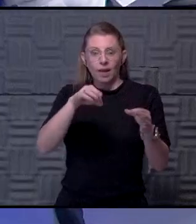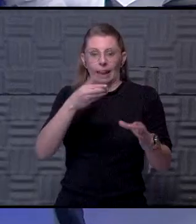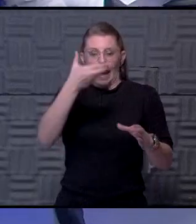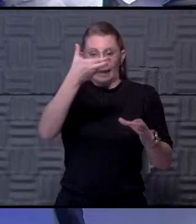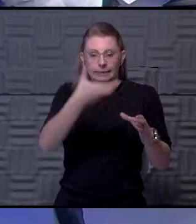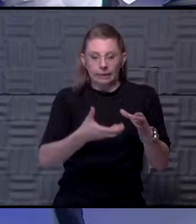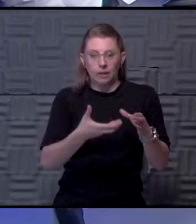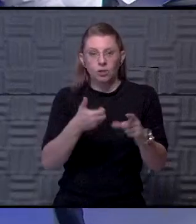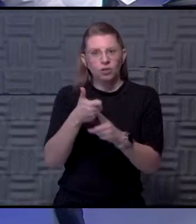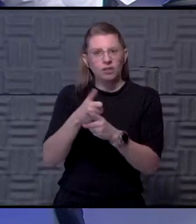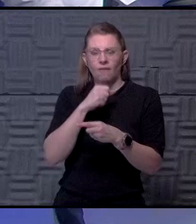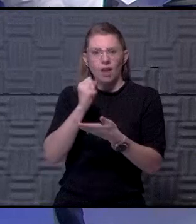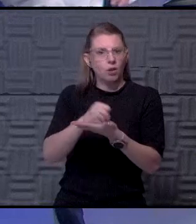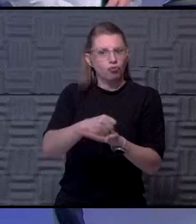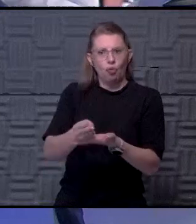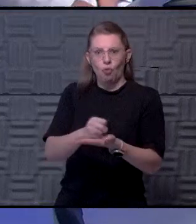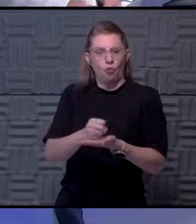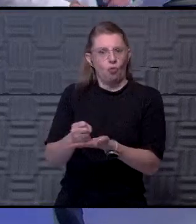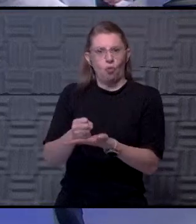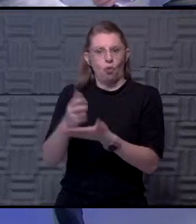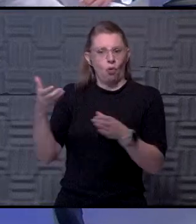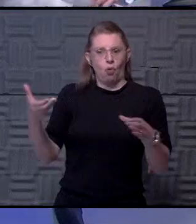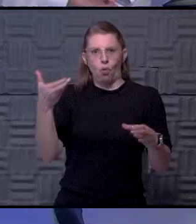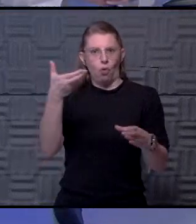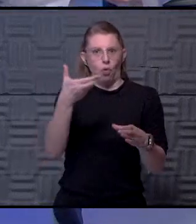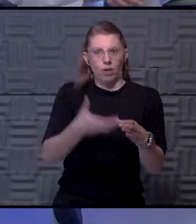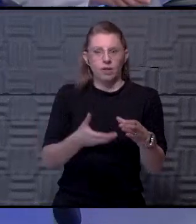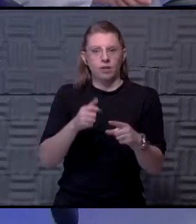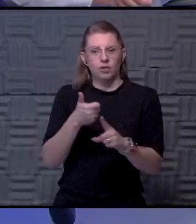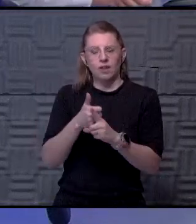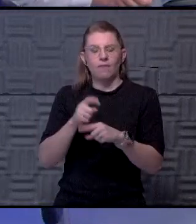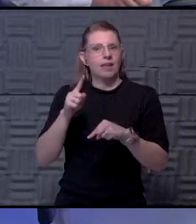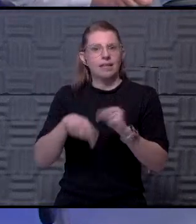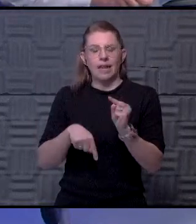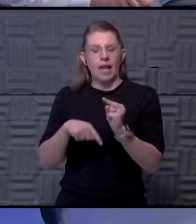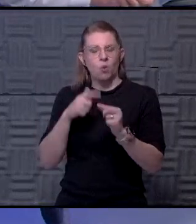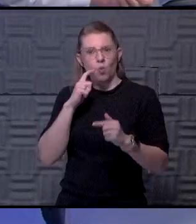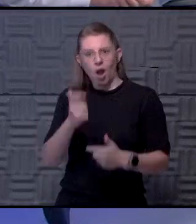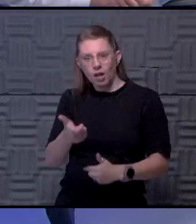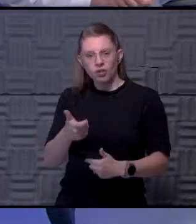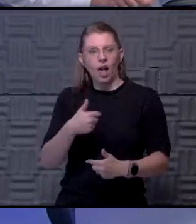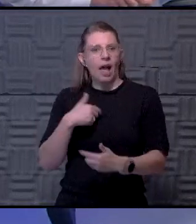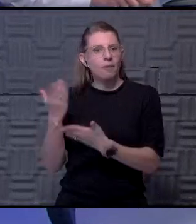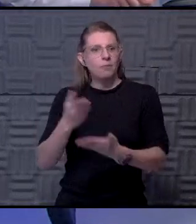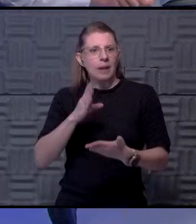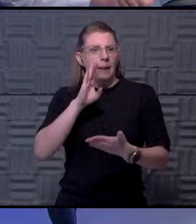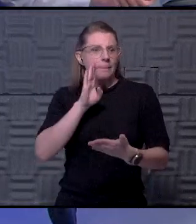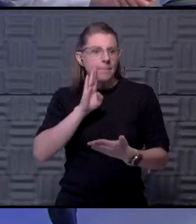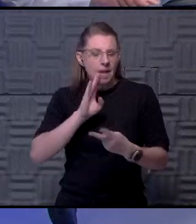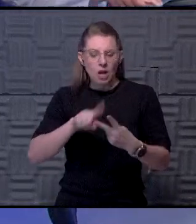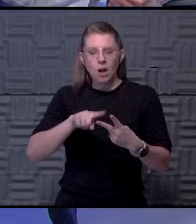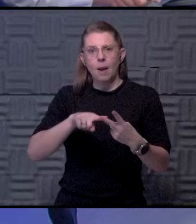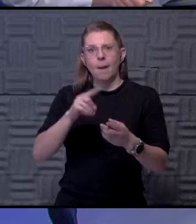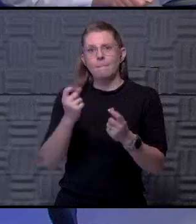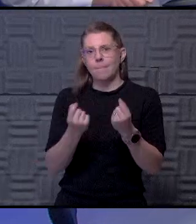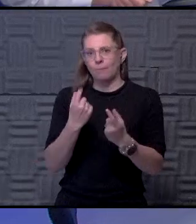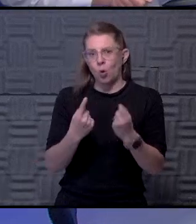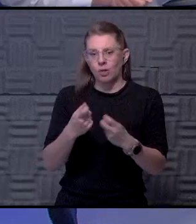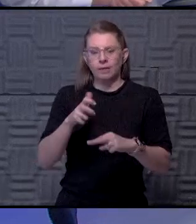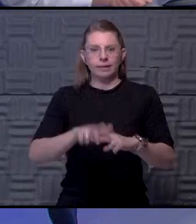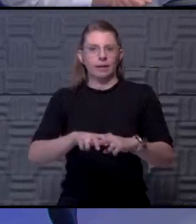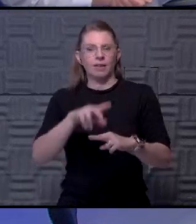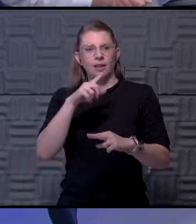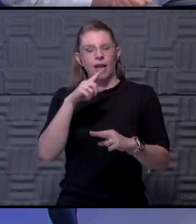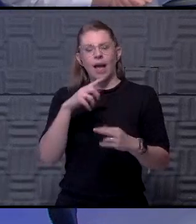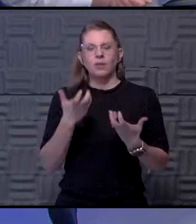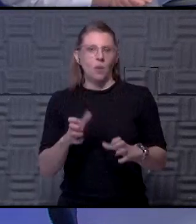And you're not driving it, though. No. And you're not going to be able to watch it, because I'm taking beer and popcorn in a seat, and I have to have a big hat, because I don't want to be your patient.